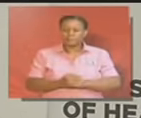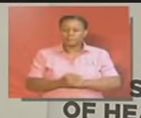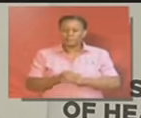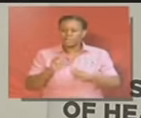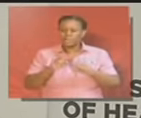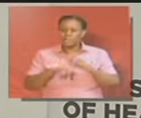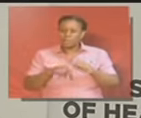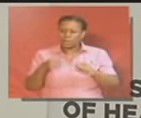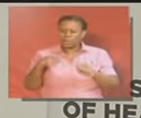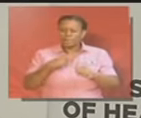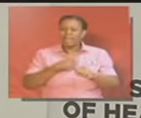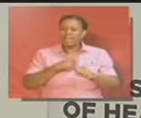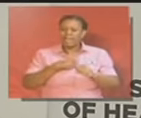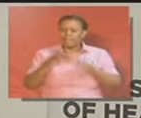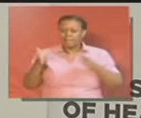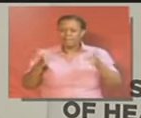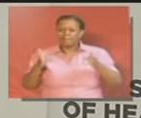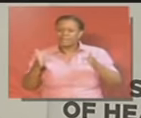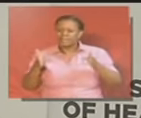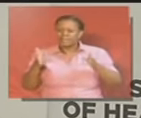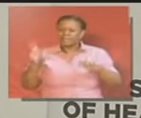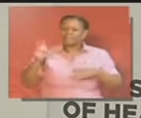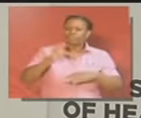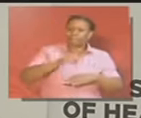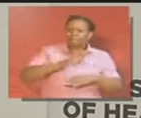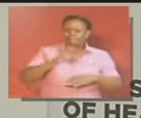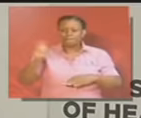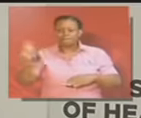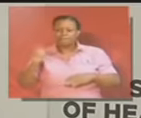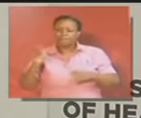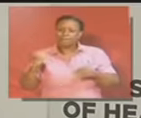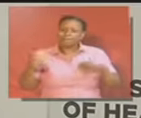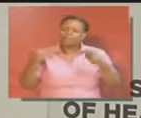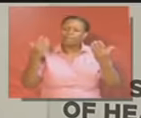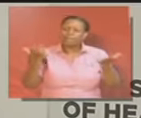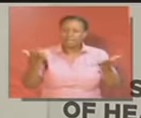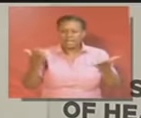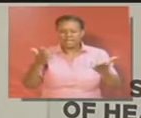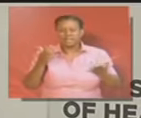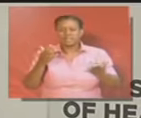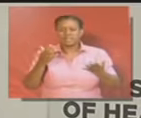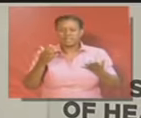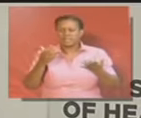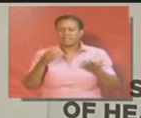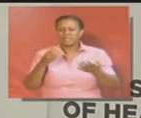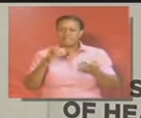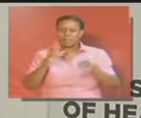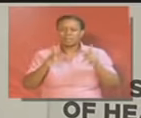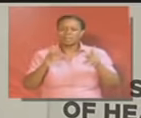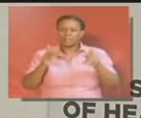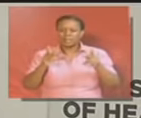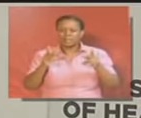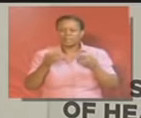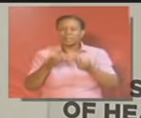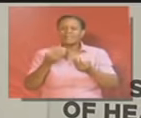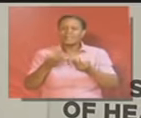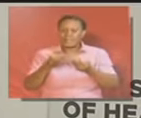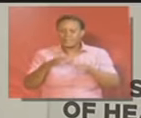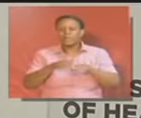over the past 4 days, we've had a fairly slow pickup. So far, we have